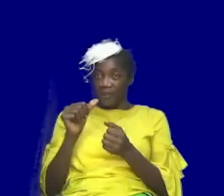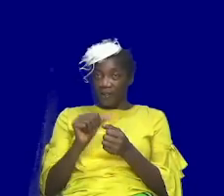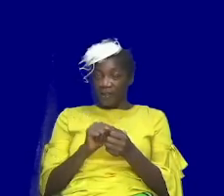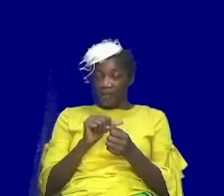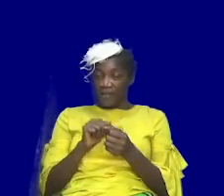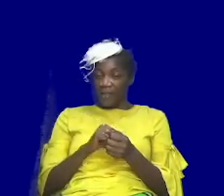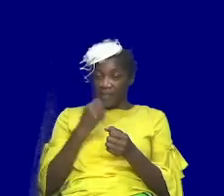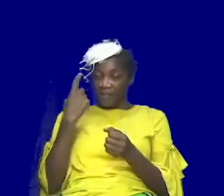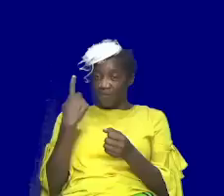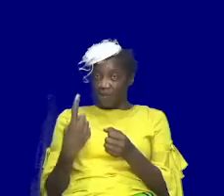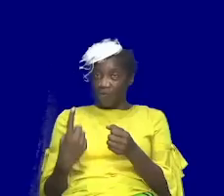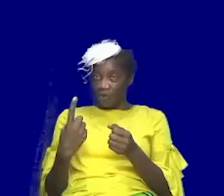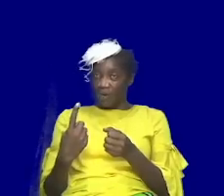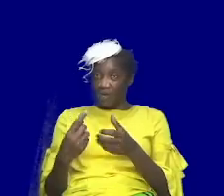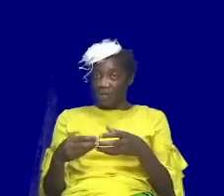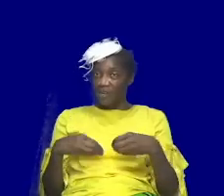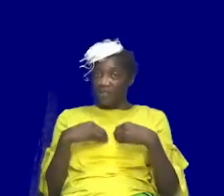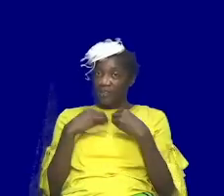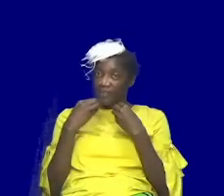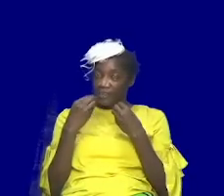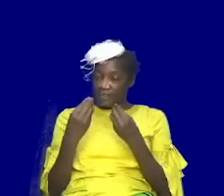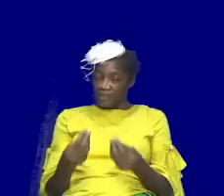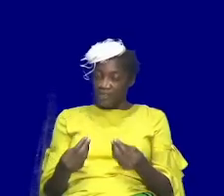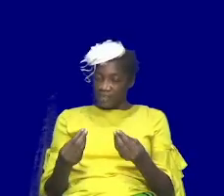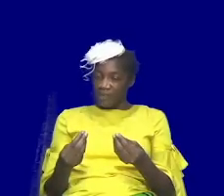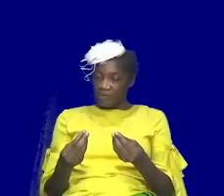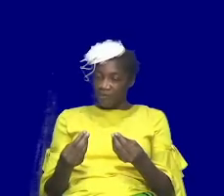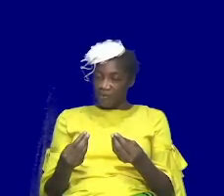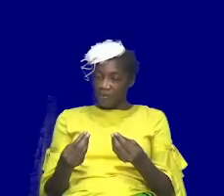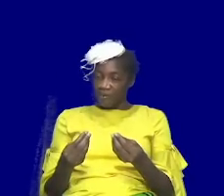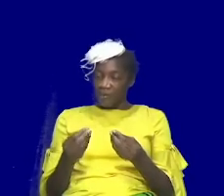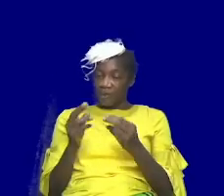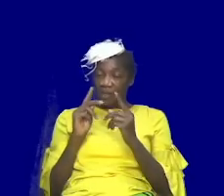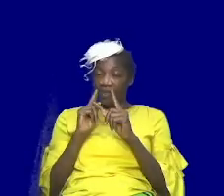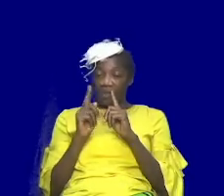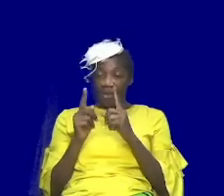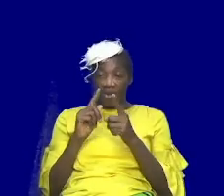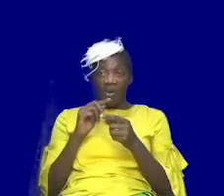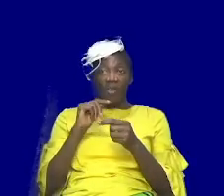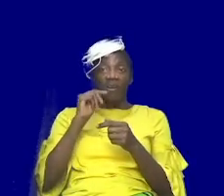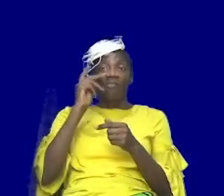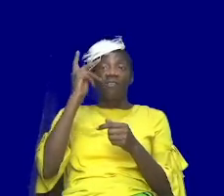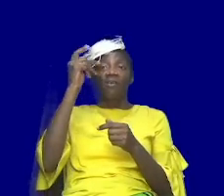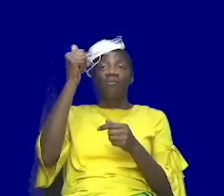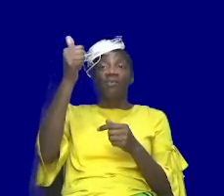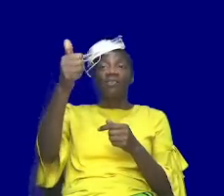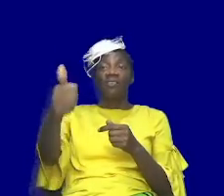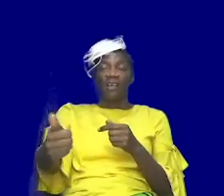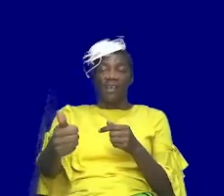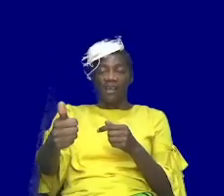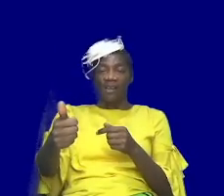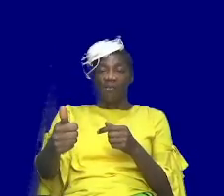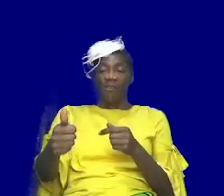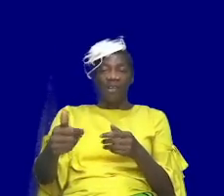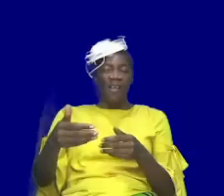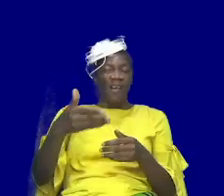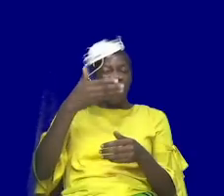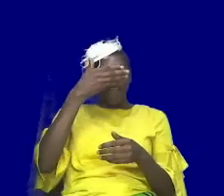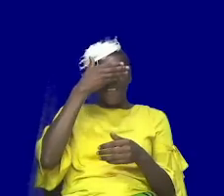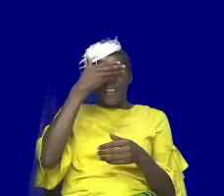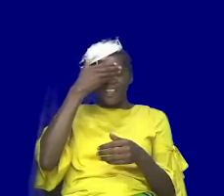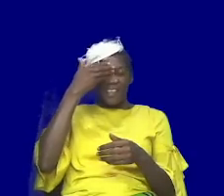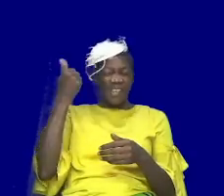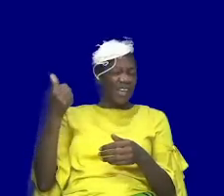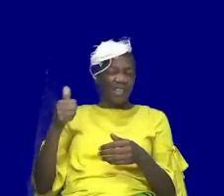every one of us shall give an account of himself. Forget about the other person. All